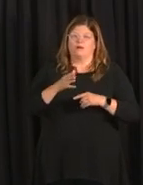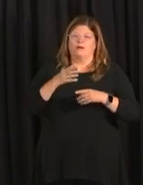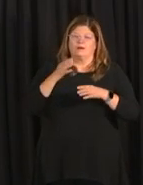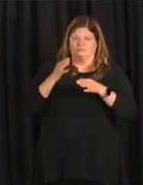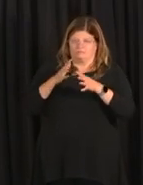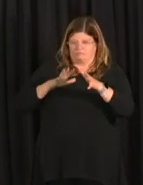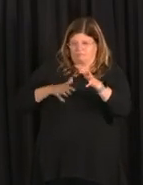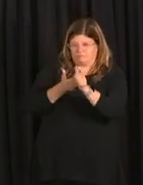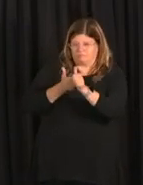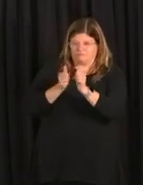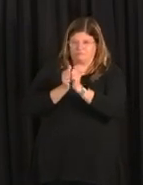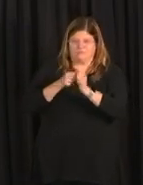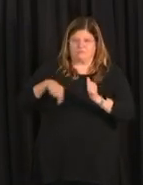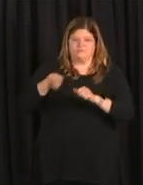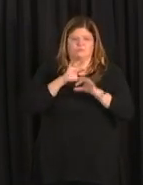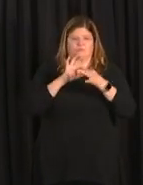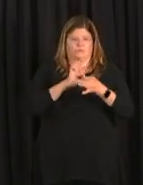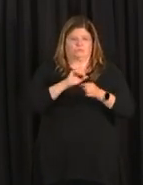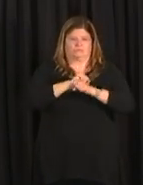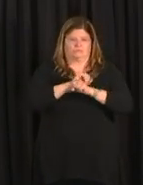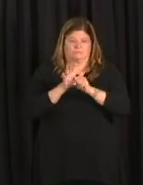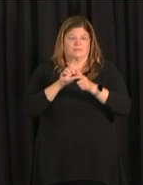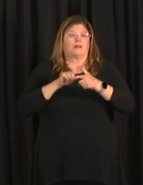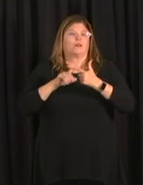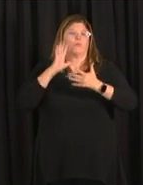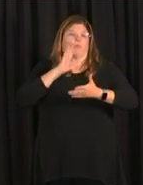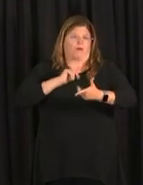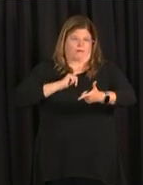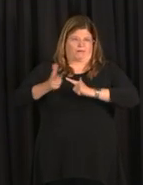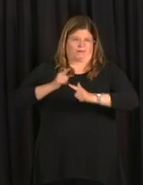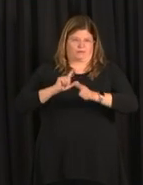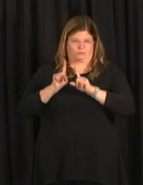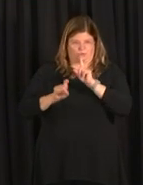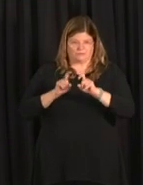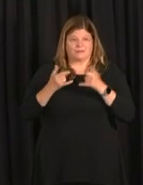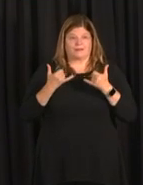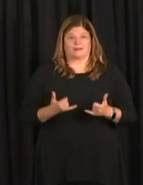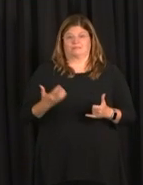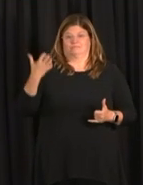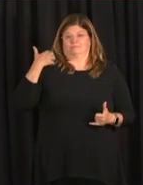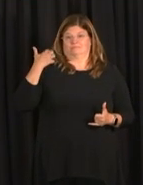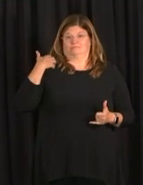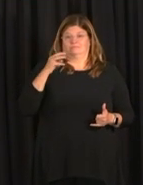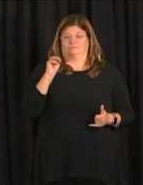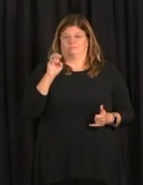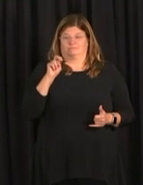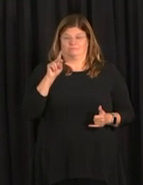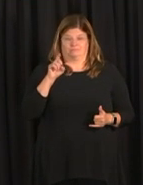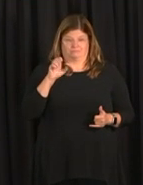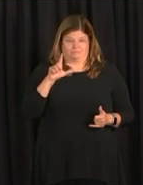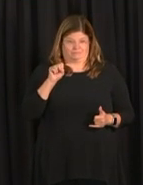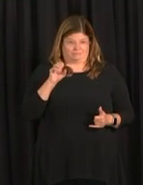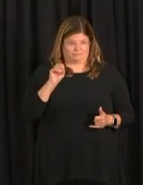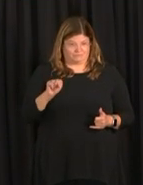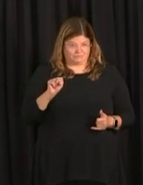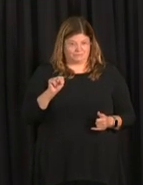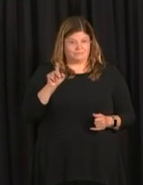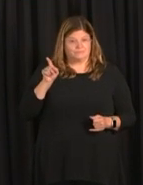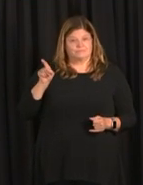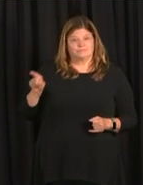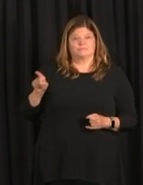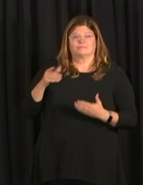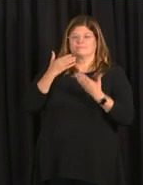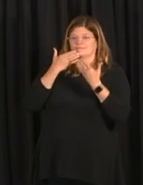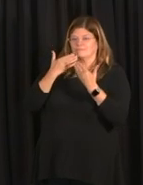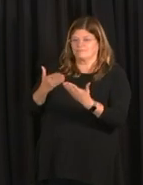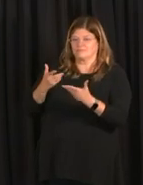Mendelson. Thank you. Thank you, Mayor Bowser. Good morning to everybody. So just to remind you, before